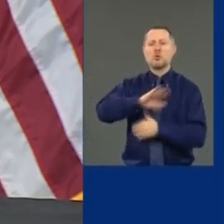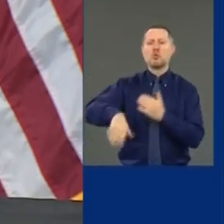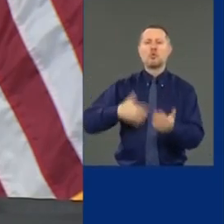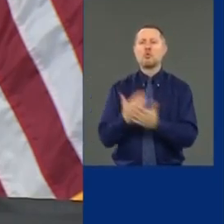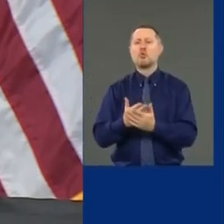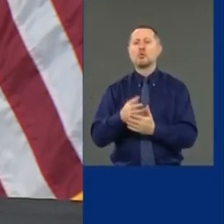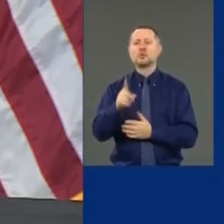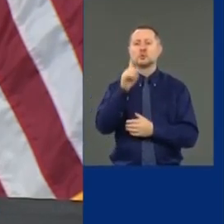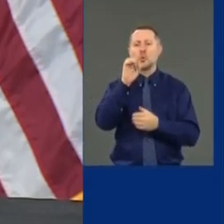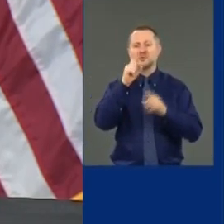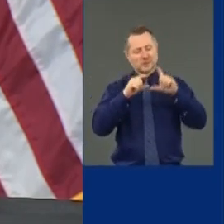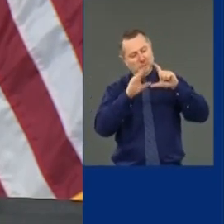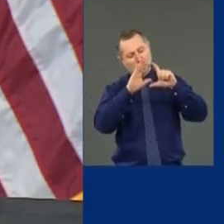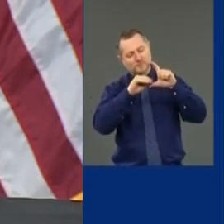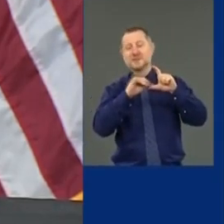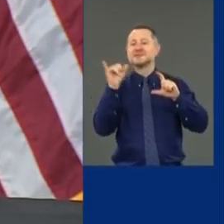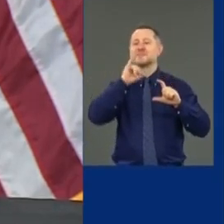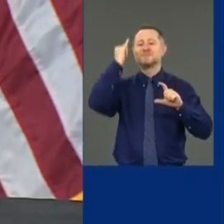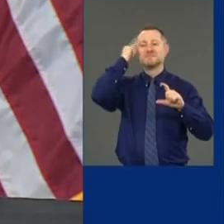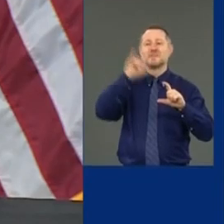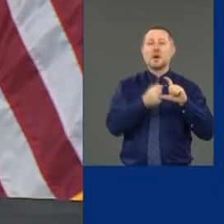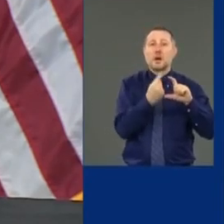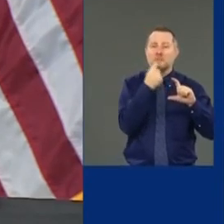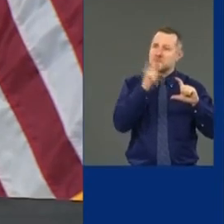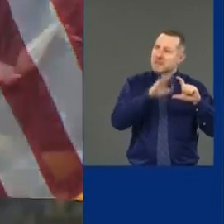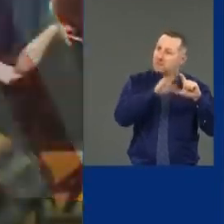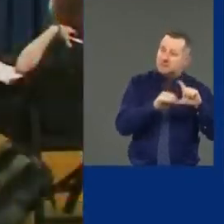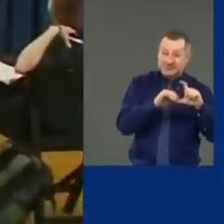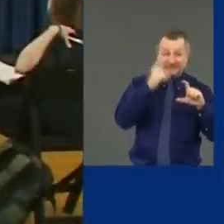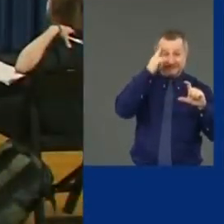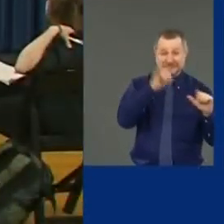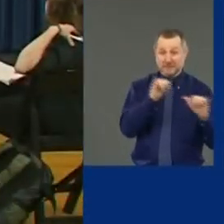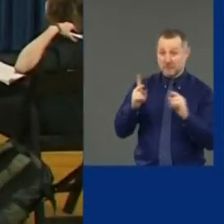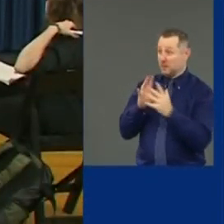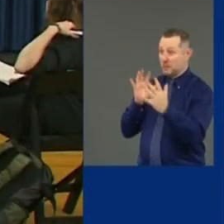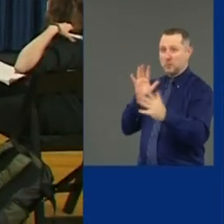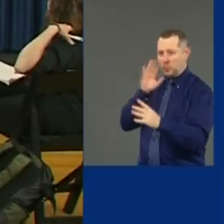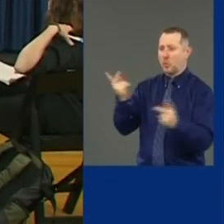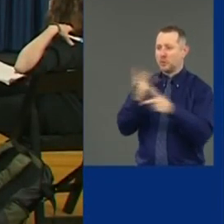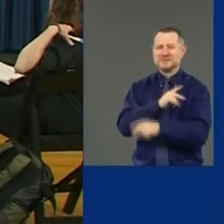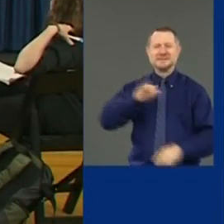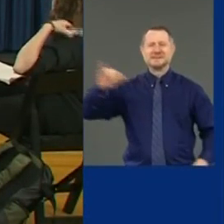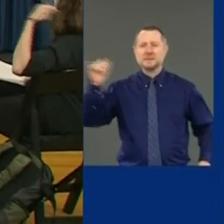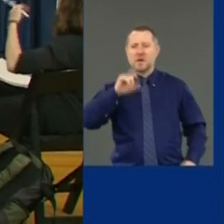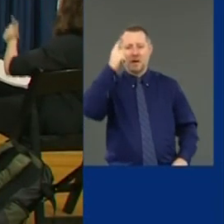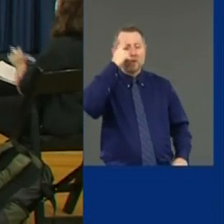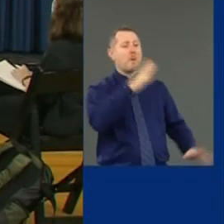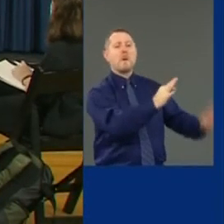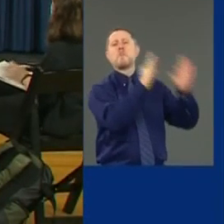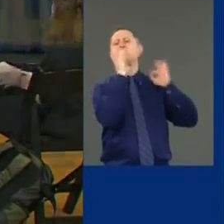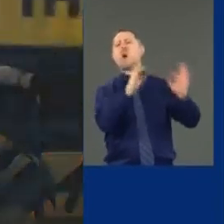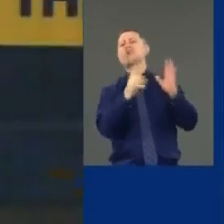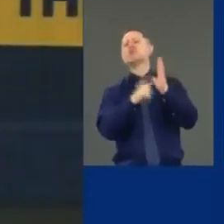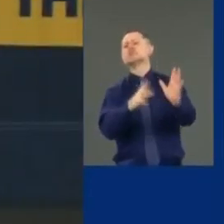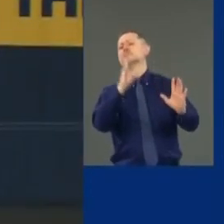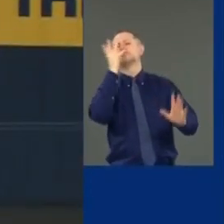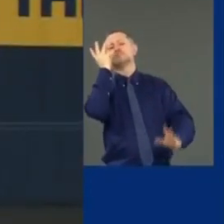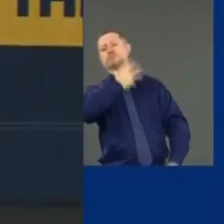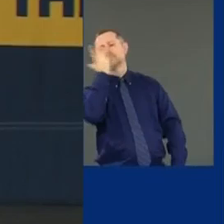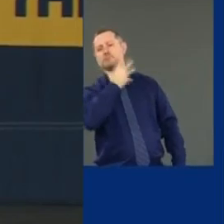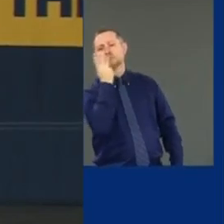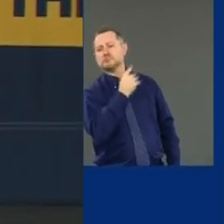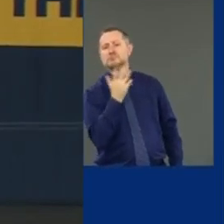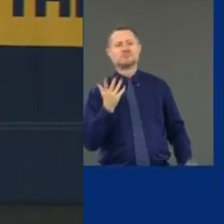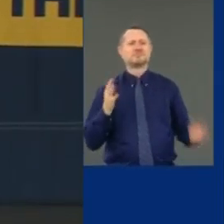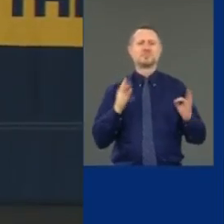or else it's going to get worse. So true. So well said. And look, it is a new thing,